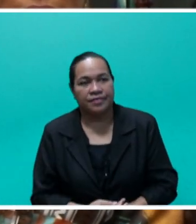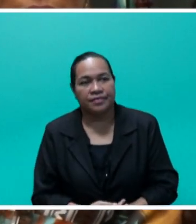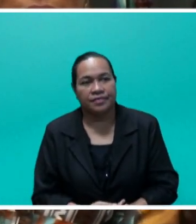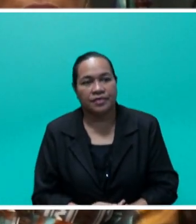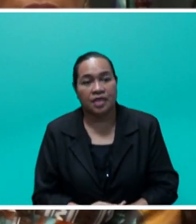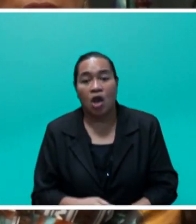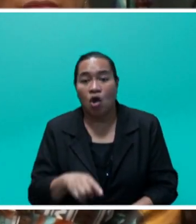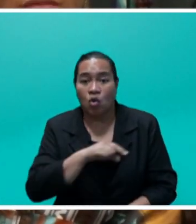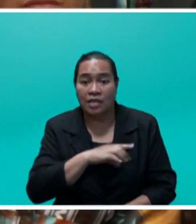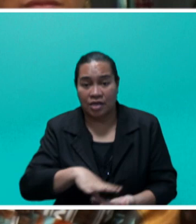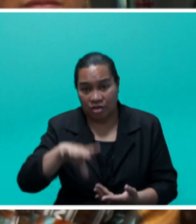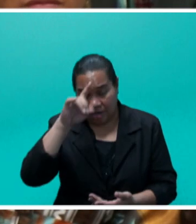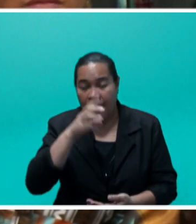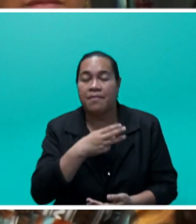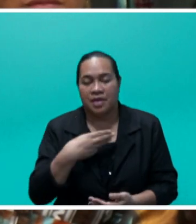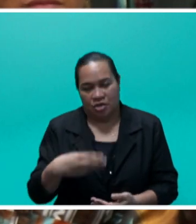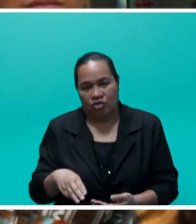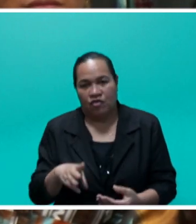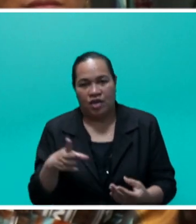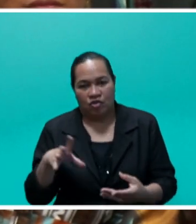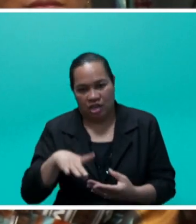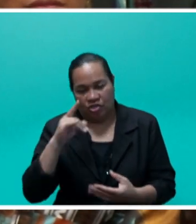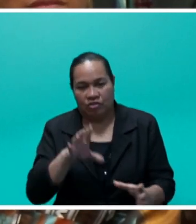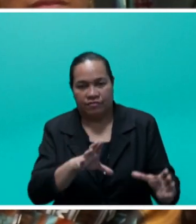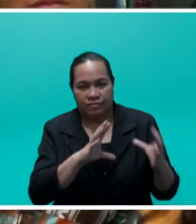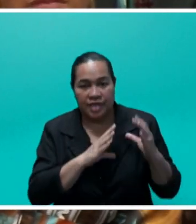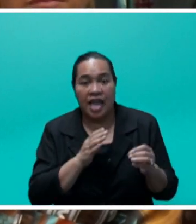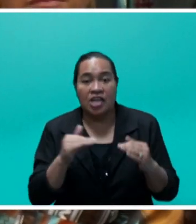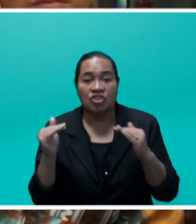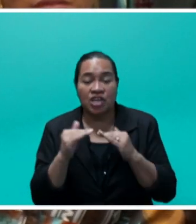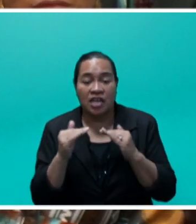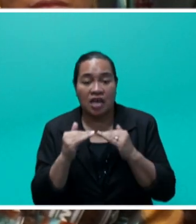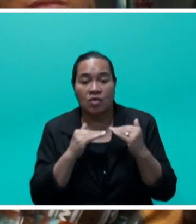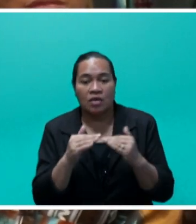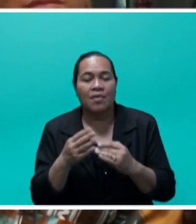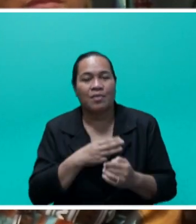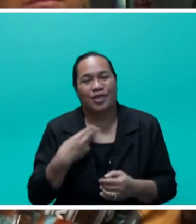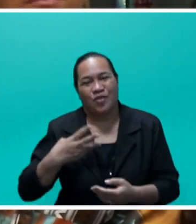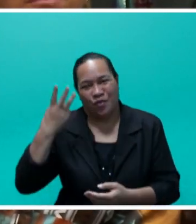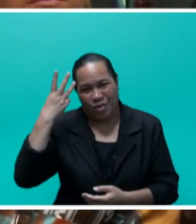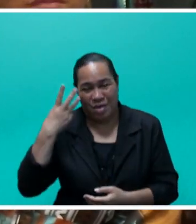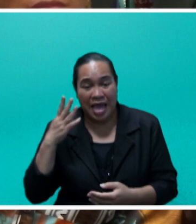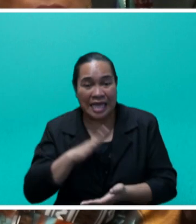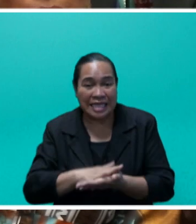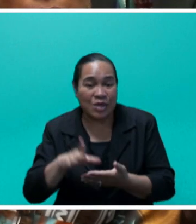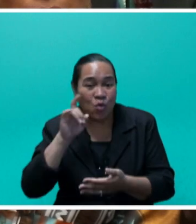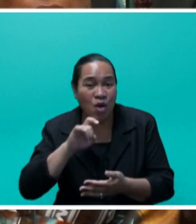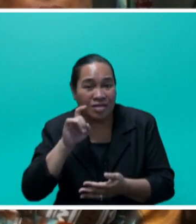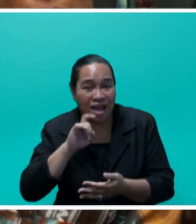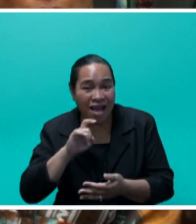Quality Education, Ministry of Education. Obviously, Gender Equality, again, Ministry of Women. Clean Water and